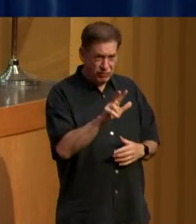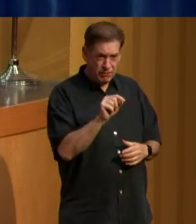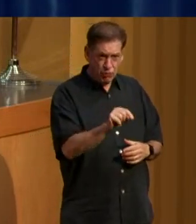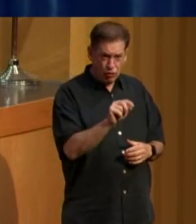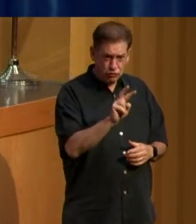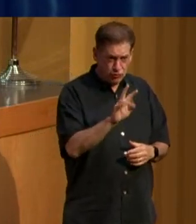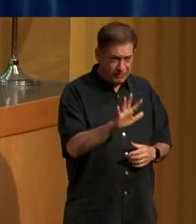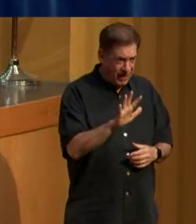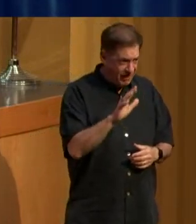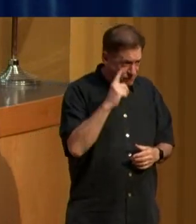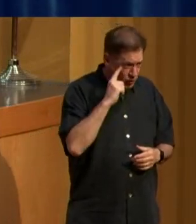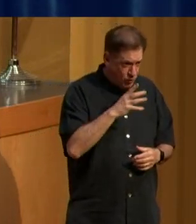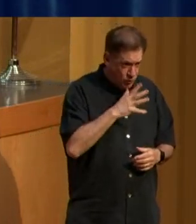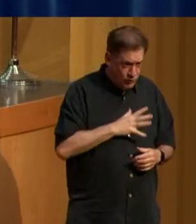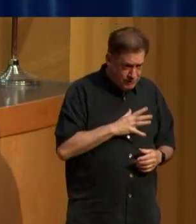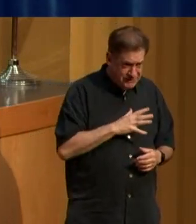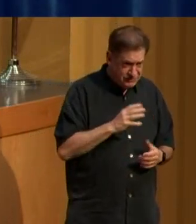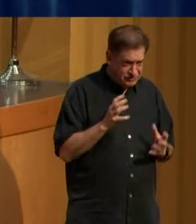for the women's softball?